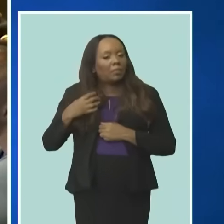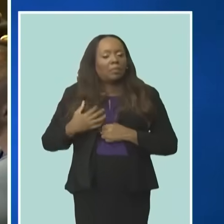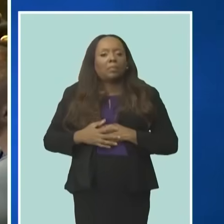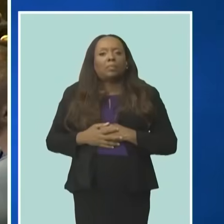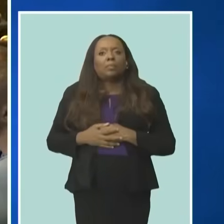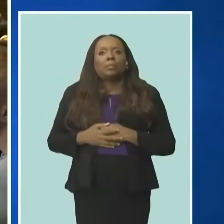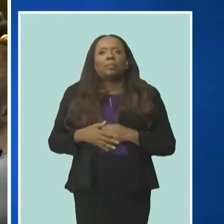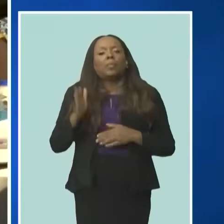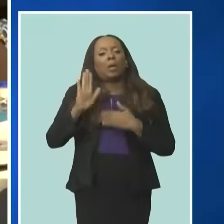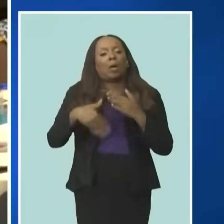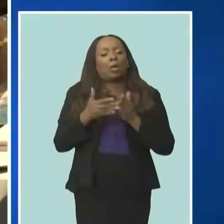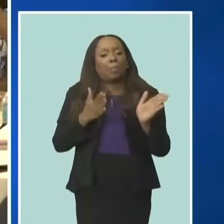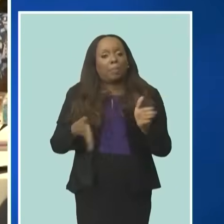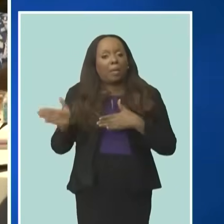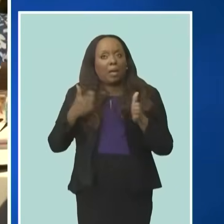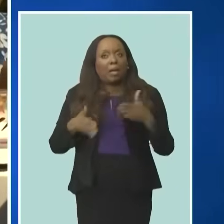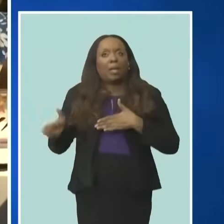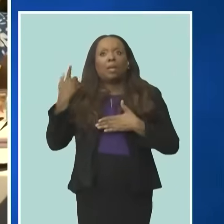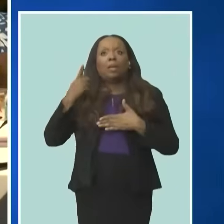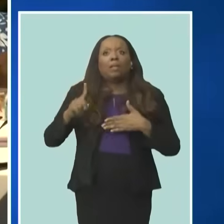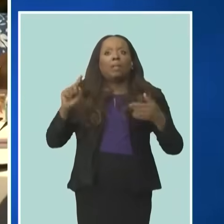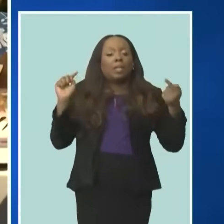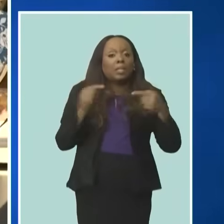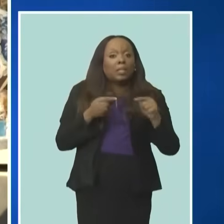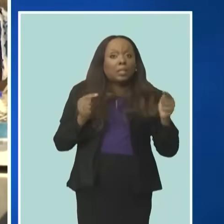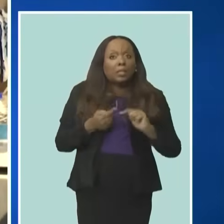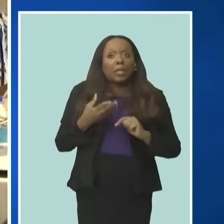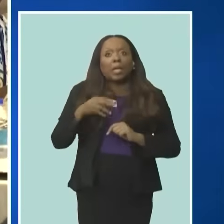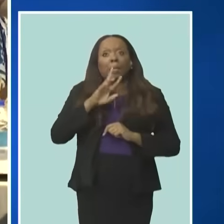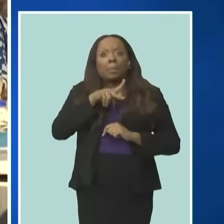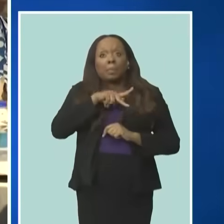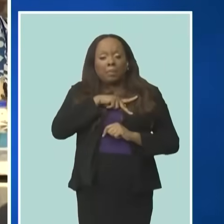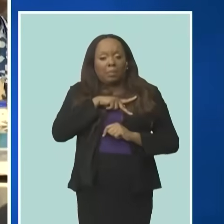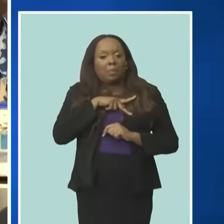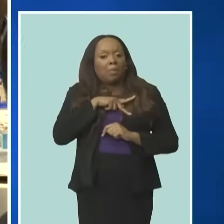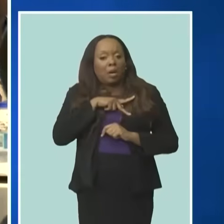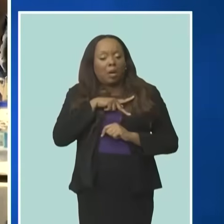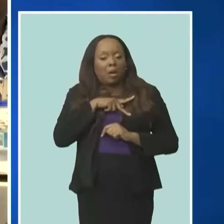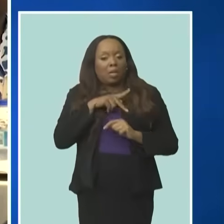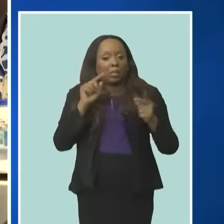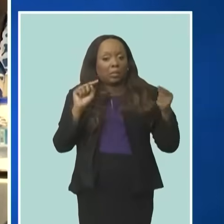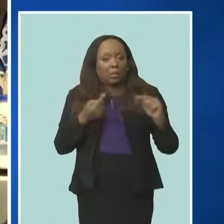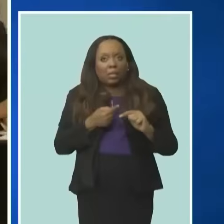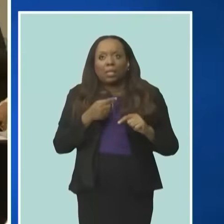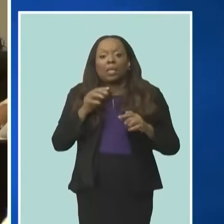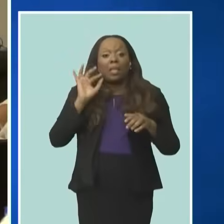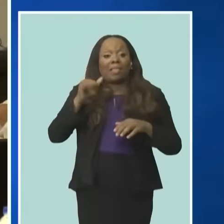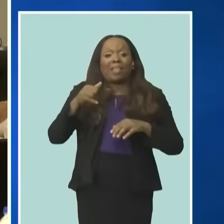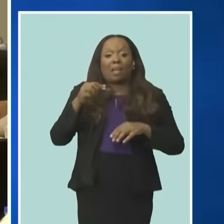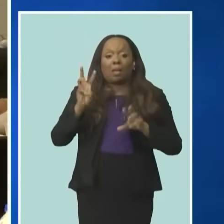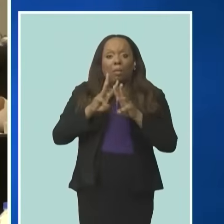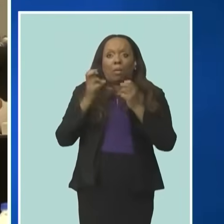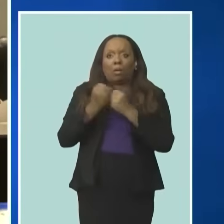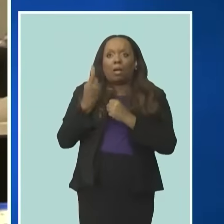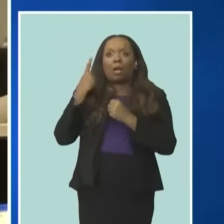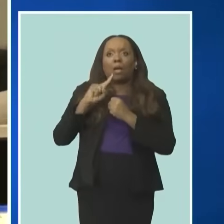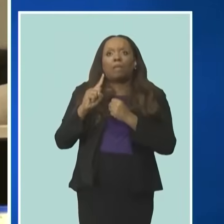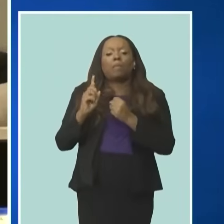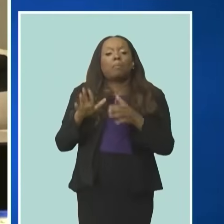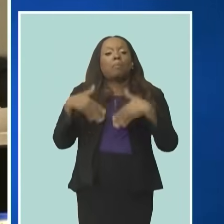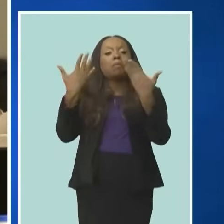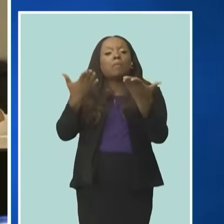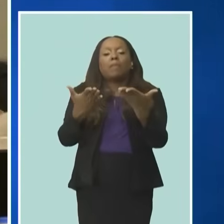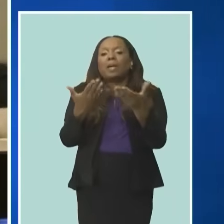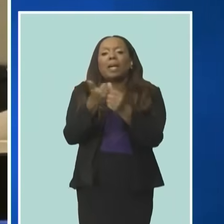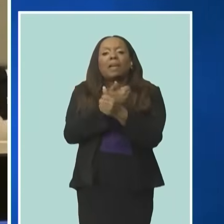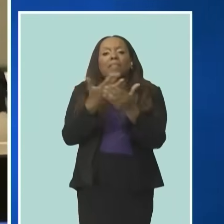in Personal Injury and Civil Practice, the workshop is designed to equip members of the legal profession with tools aimed